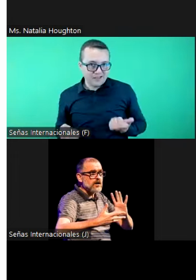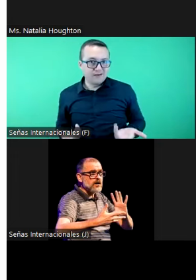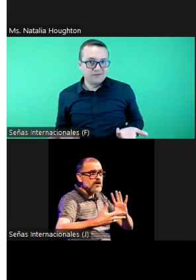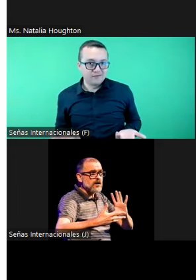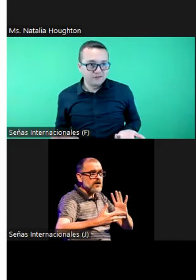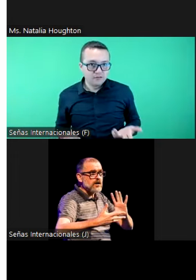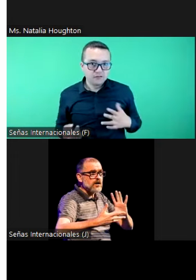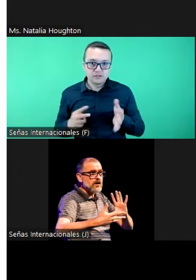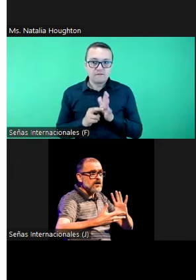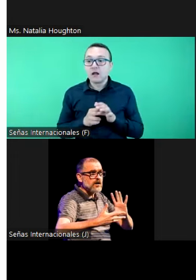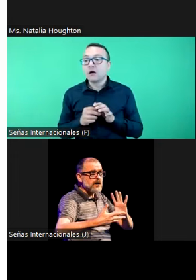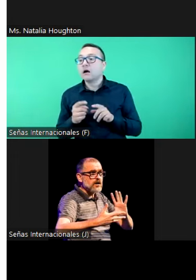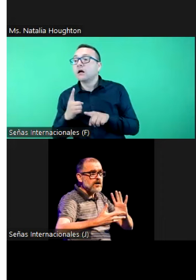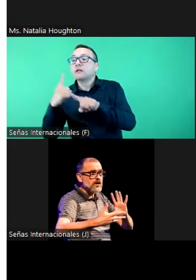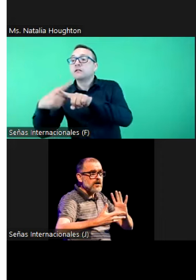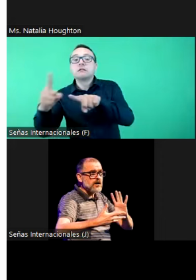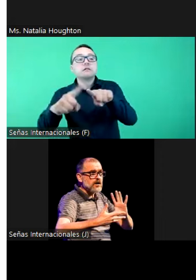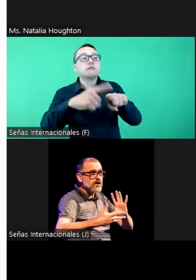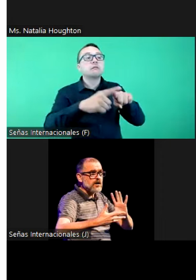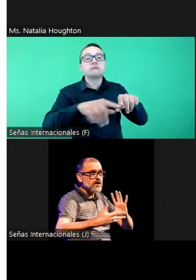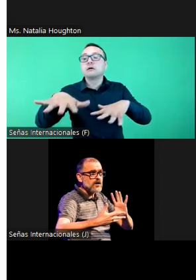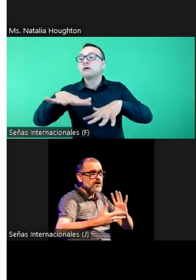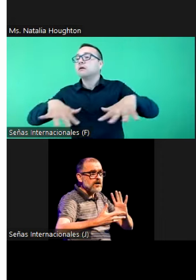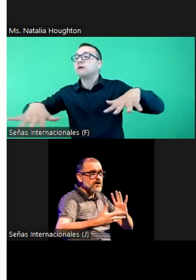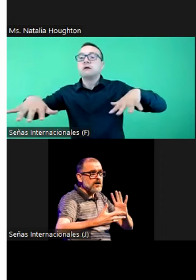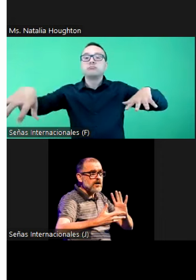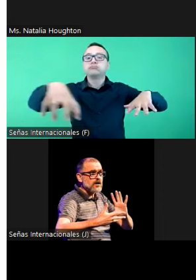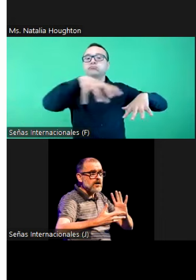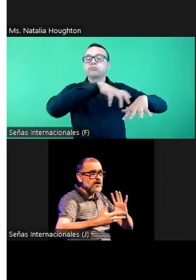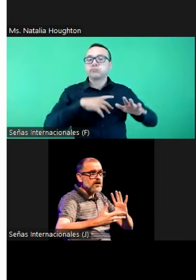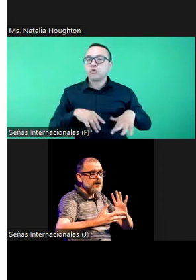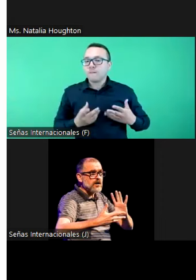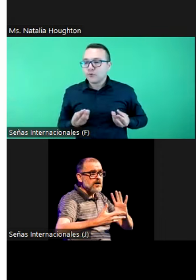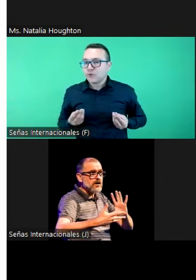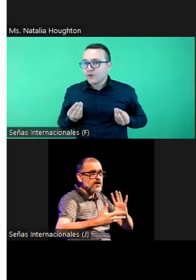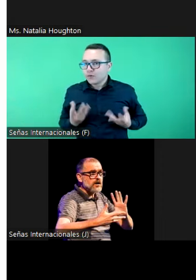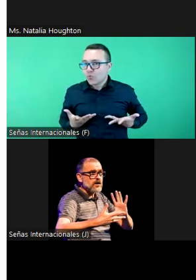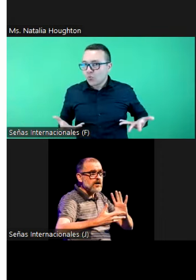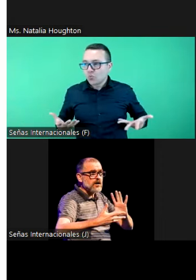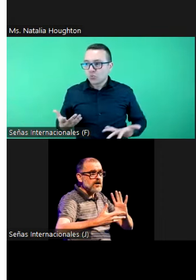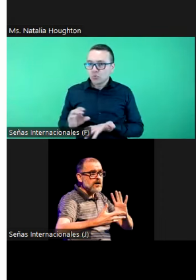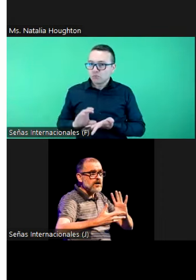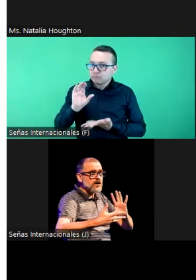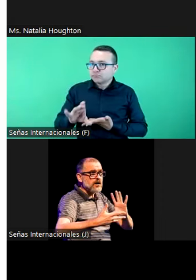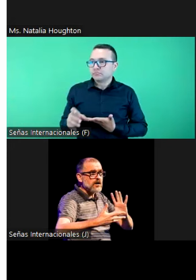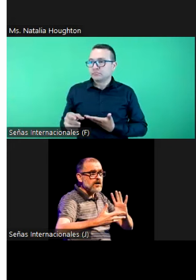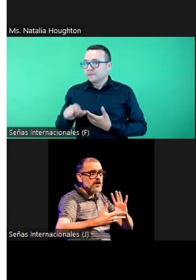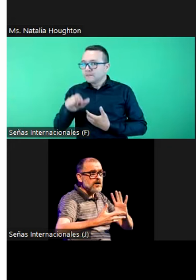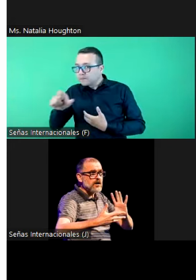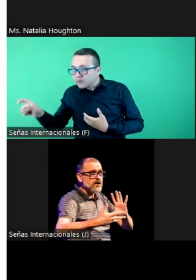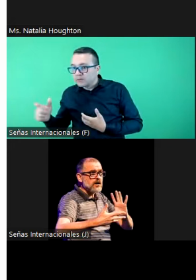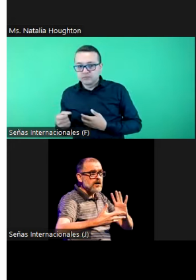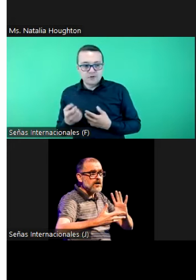health, in the health sector, with different factors, different resources, and also